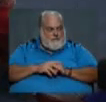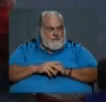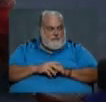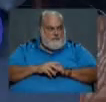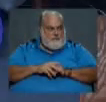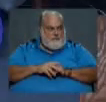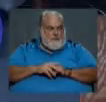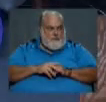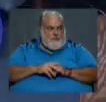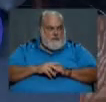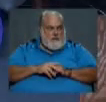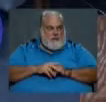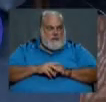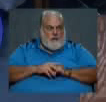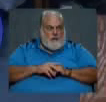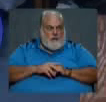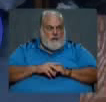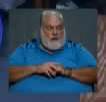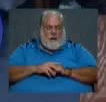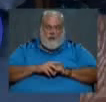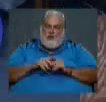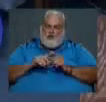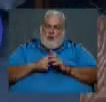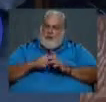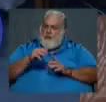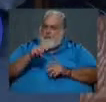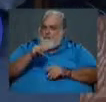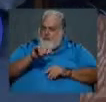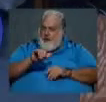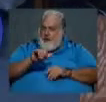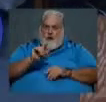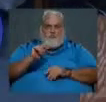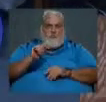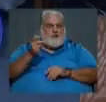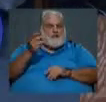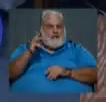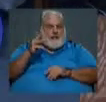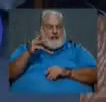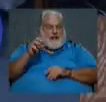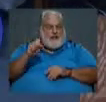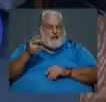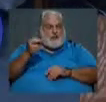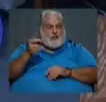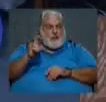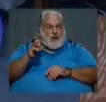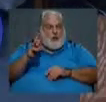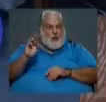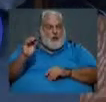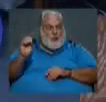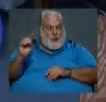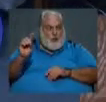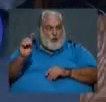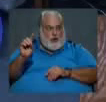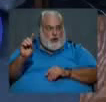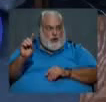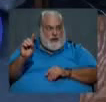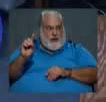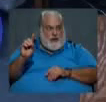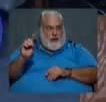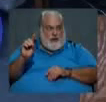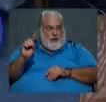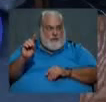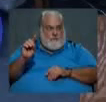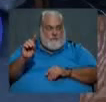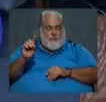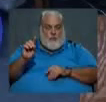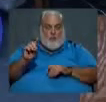We started approximately May of 2016 in Sherwood. Okay. And when